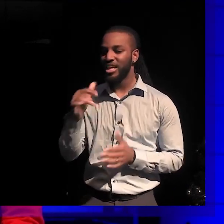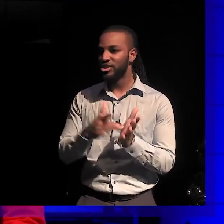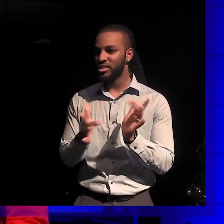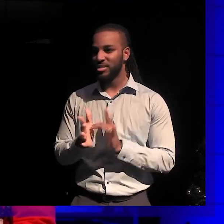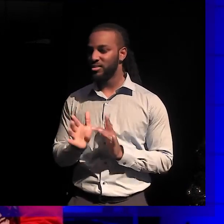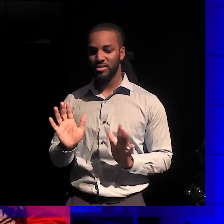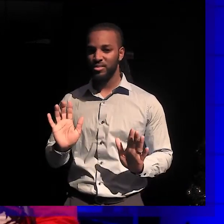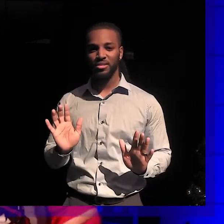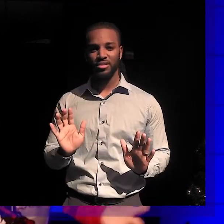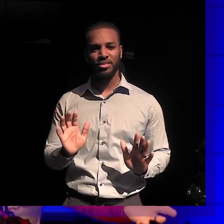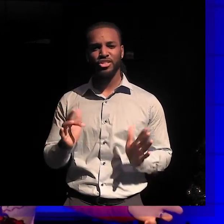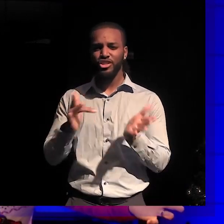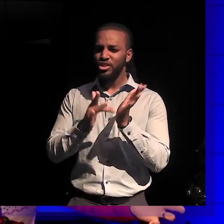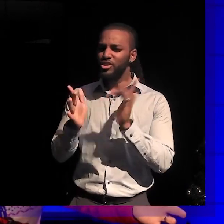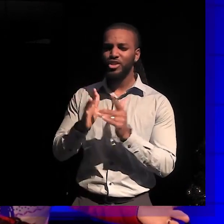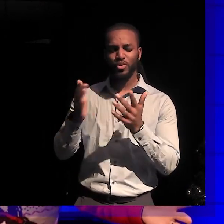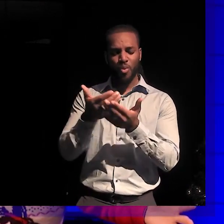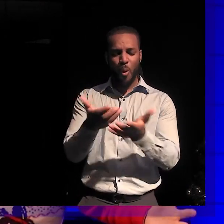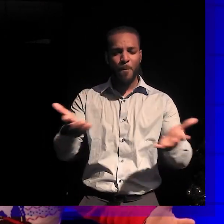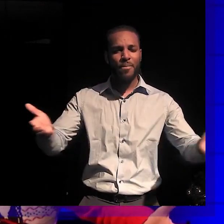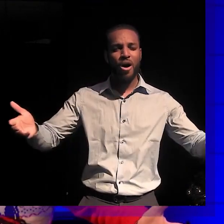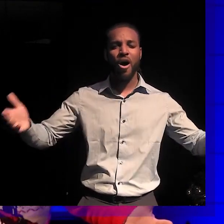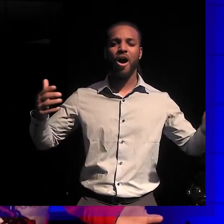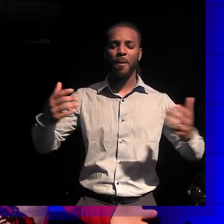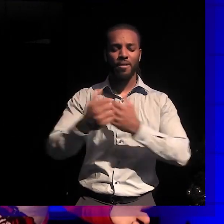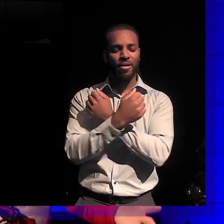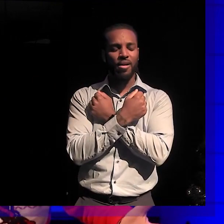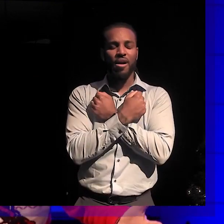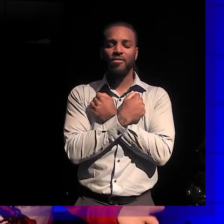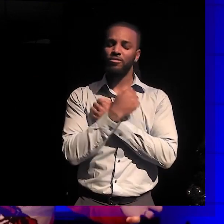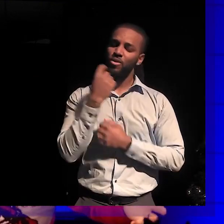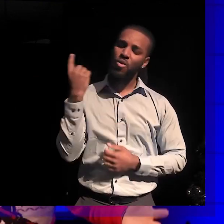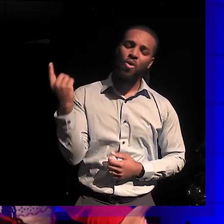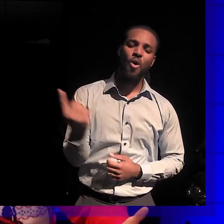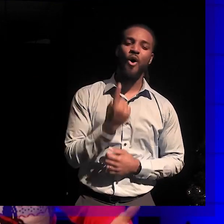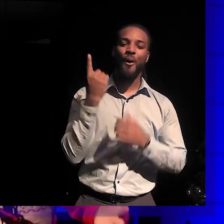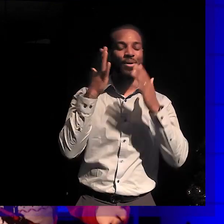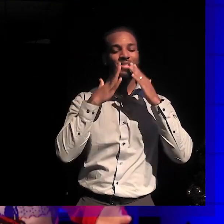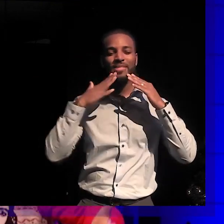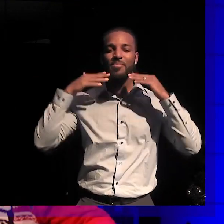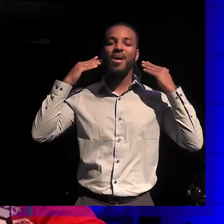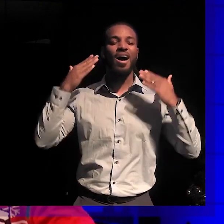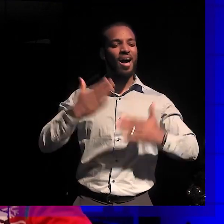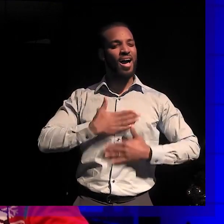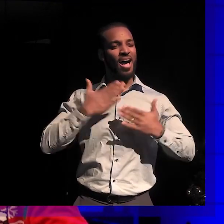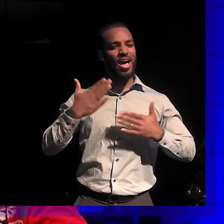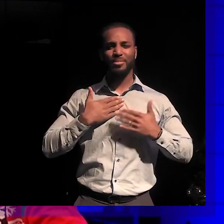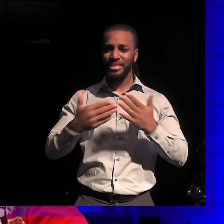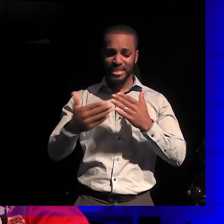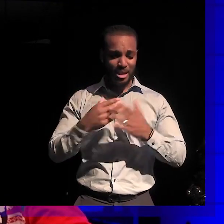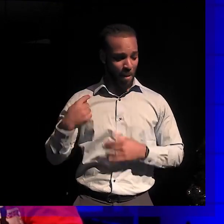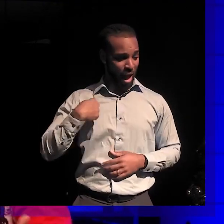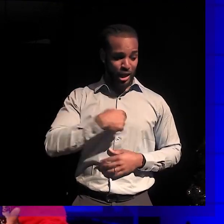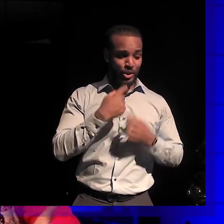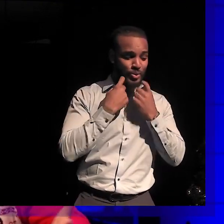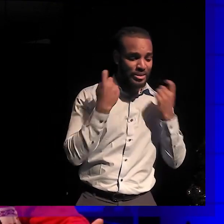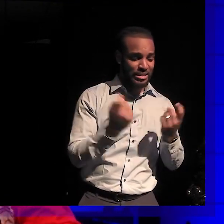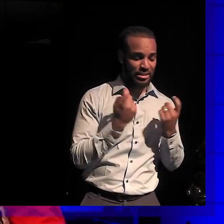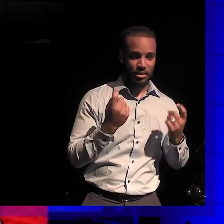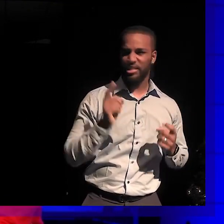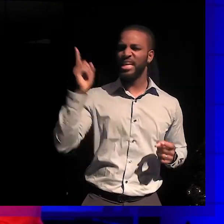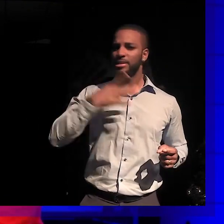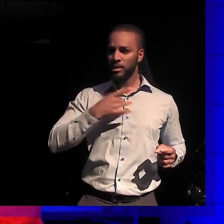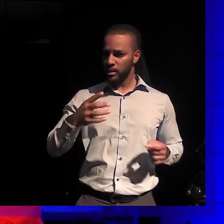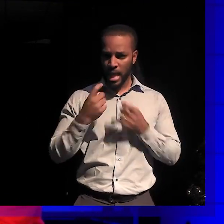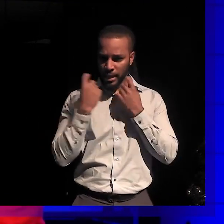Jesus is. He's open arms at all times. He's always got a smile on his face, even in our sin. Not because he likes our